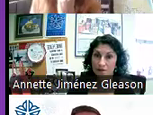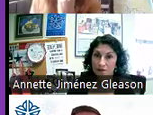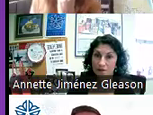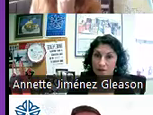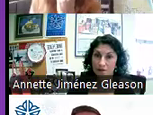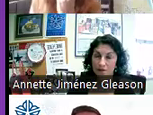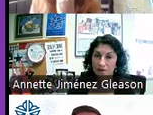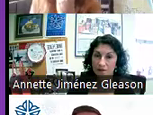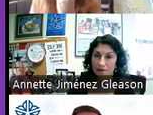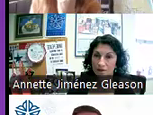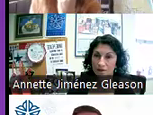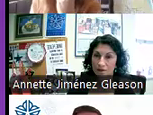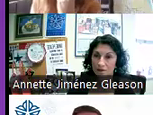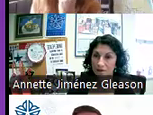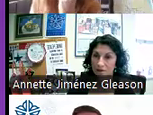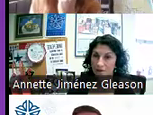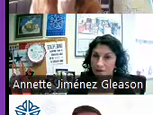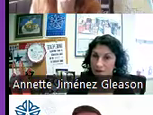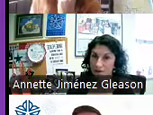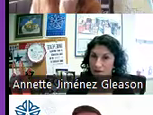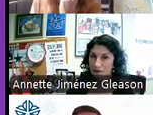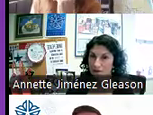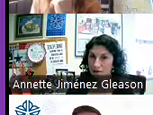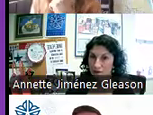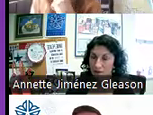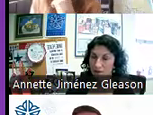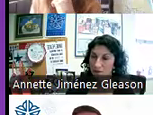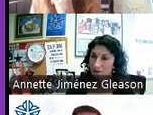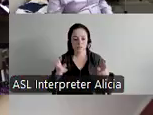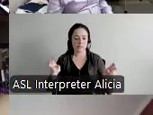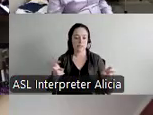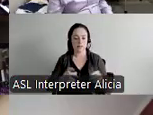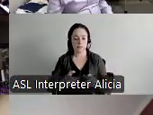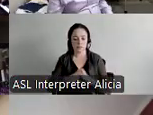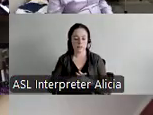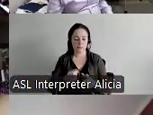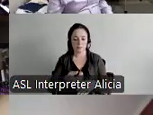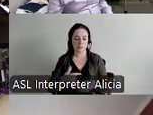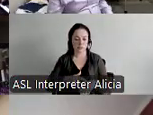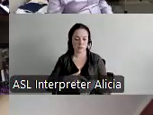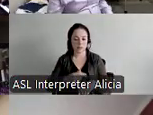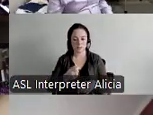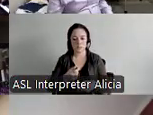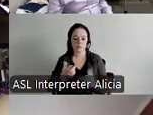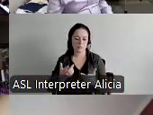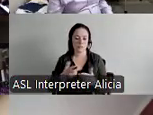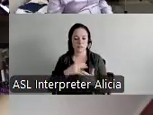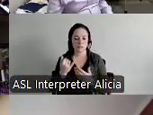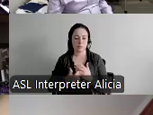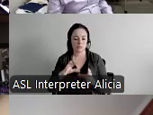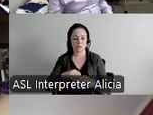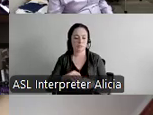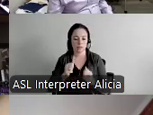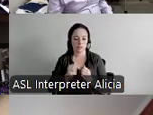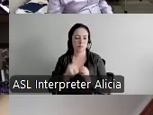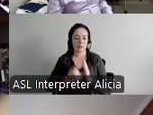was Art Walk, of course, right? This is a topic that's come up a few times. There are quite a few projects as part of Art Walk that